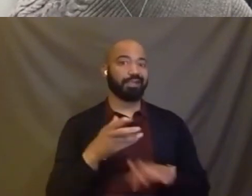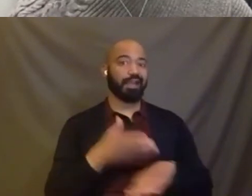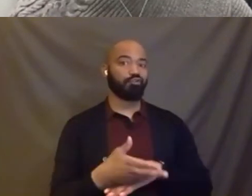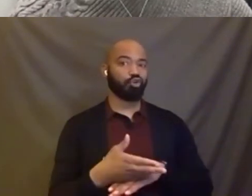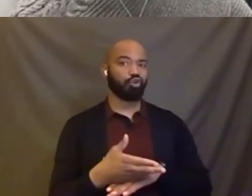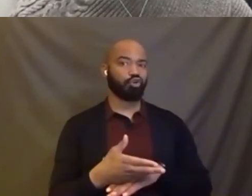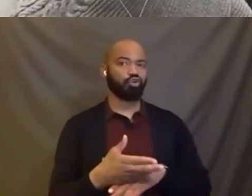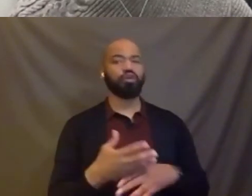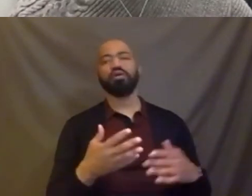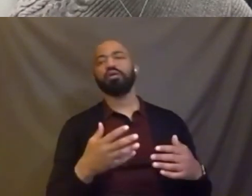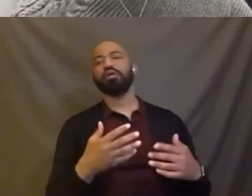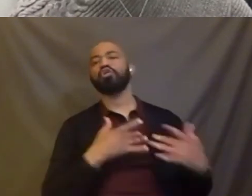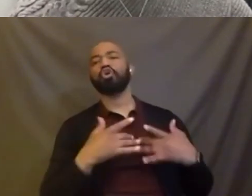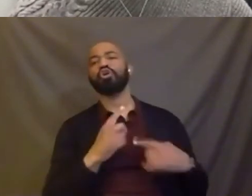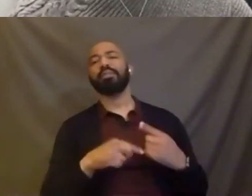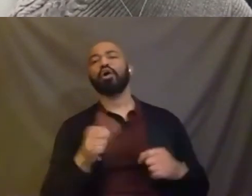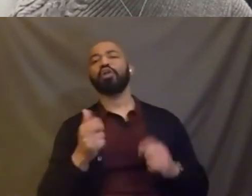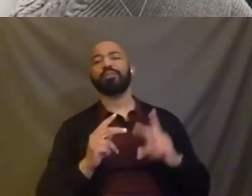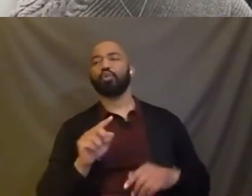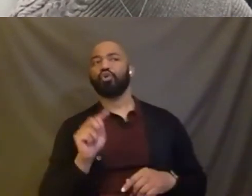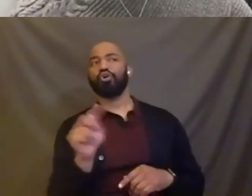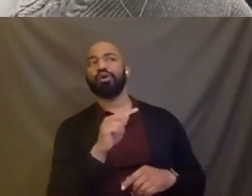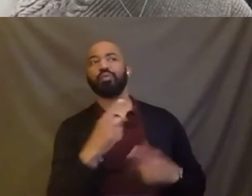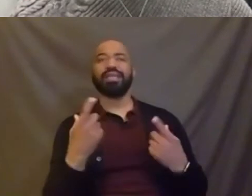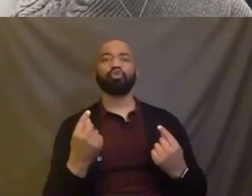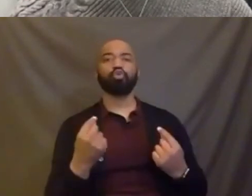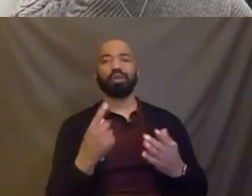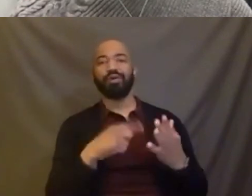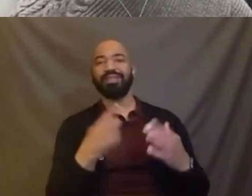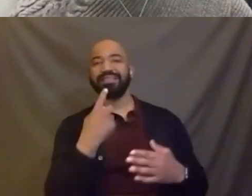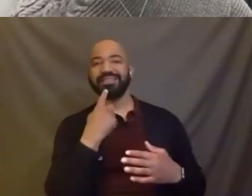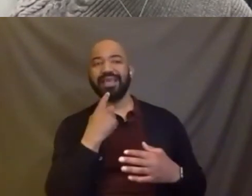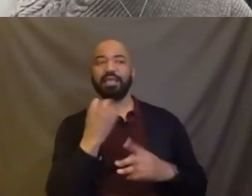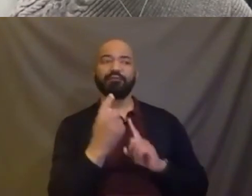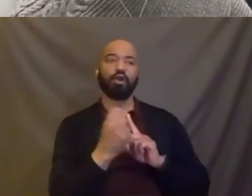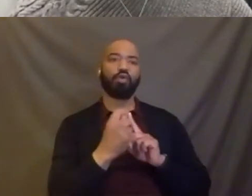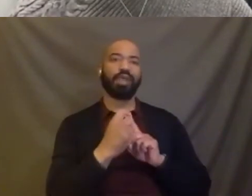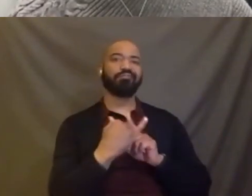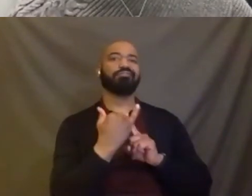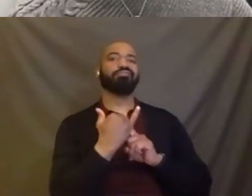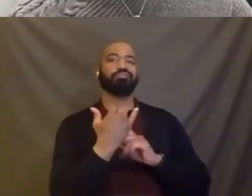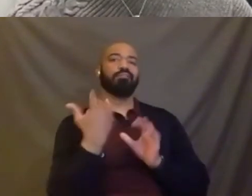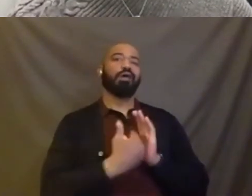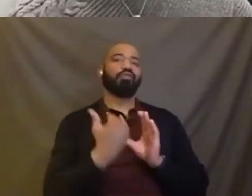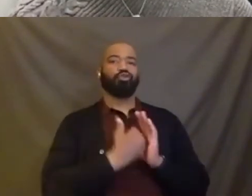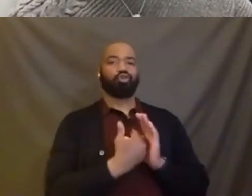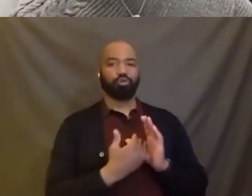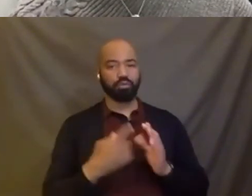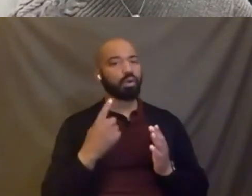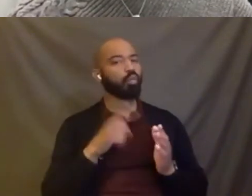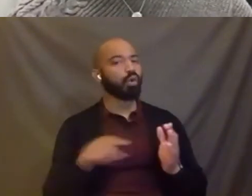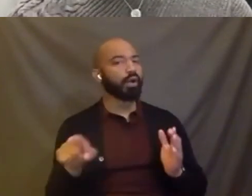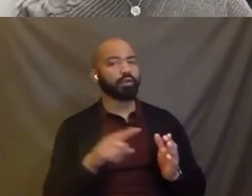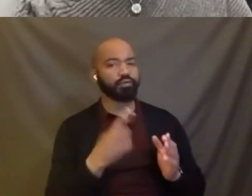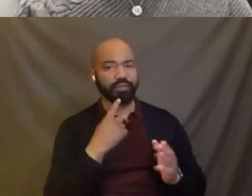what other people may do or say if they're going to be outed, if they're going to get harassed. Yeah. And I'm wondering if you have any suggestions for folks that feel that